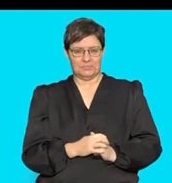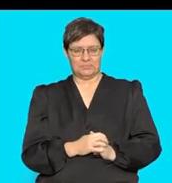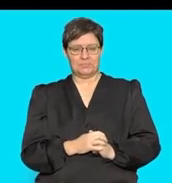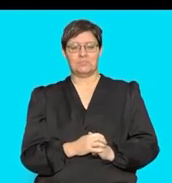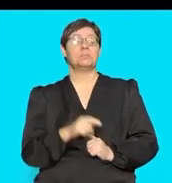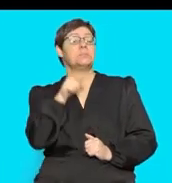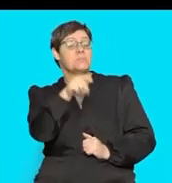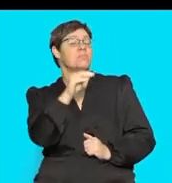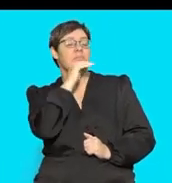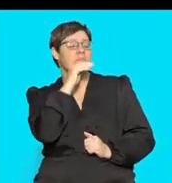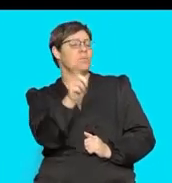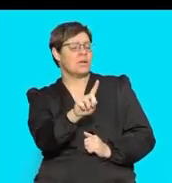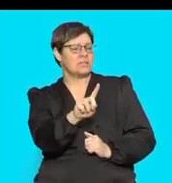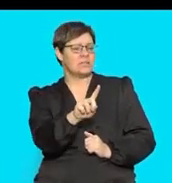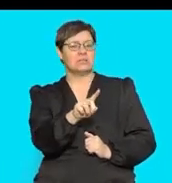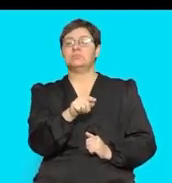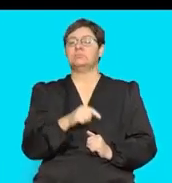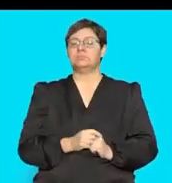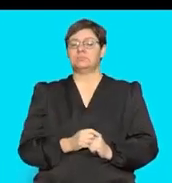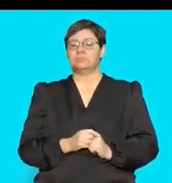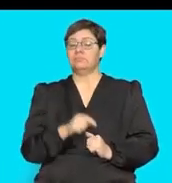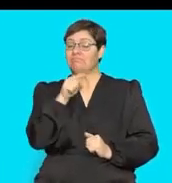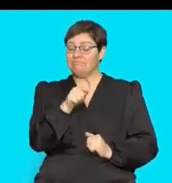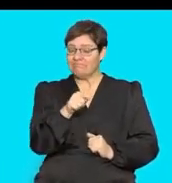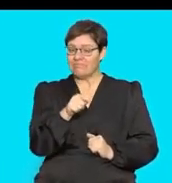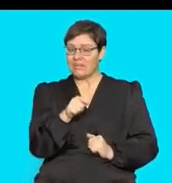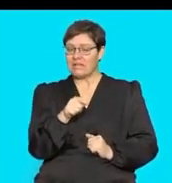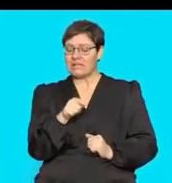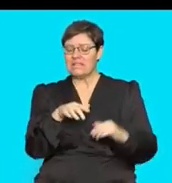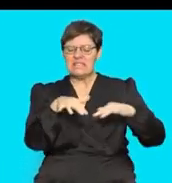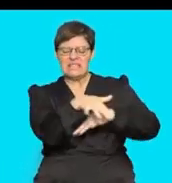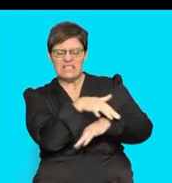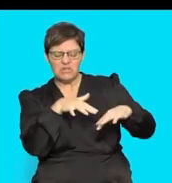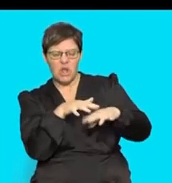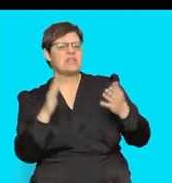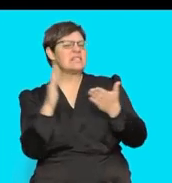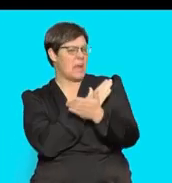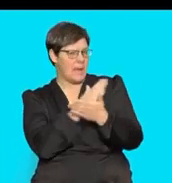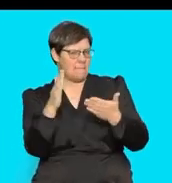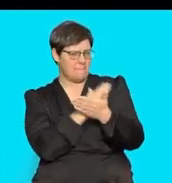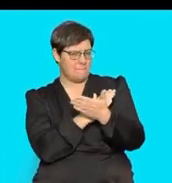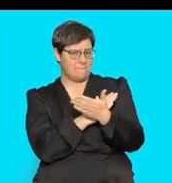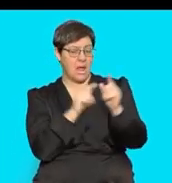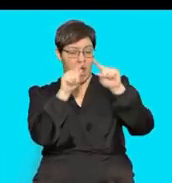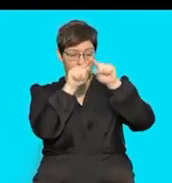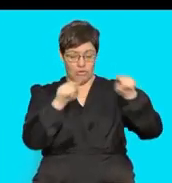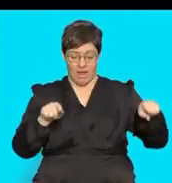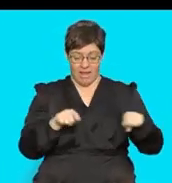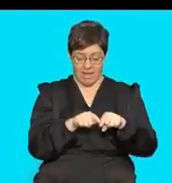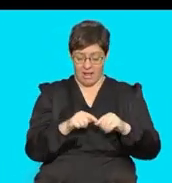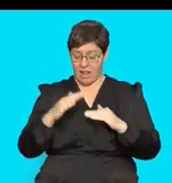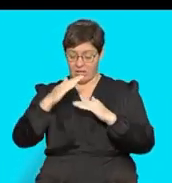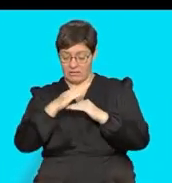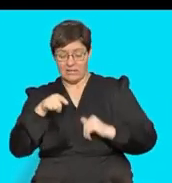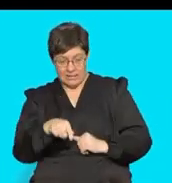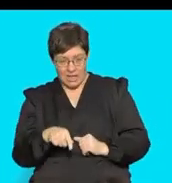In this case, ambiguous means that in certain situations, there can be two possible